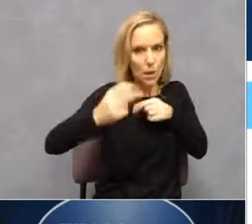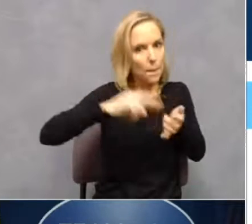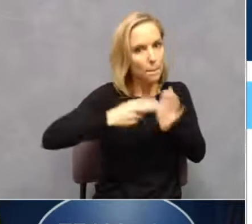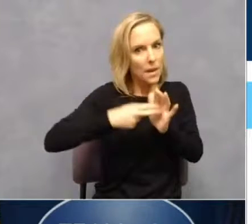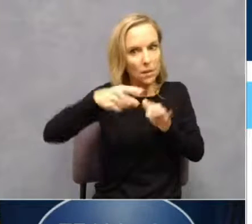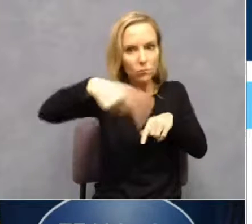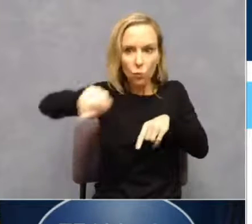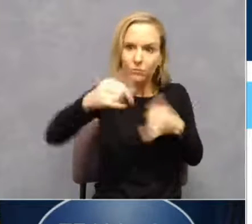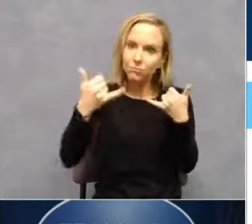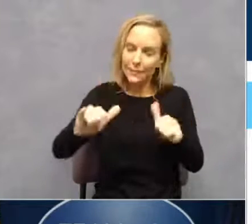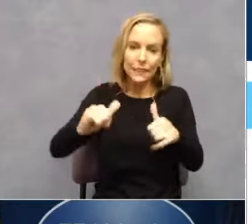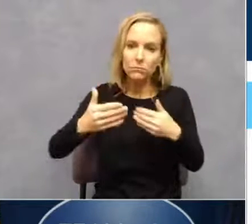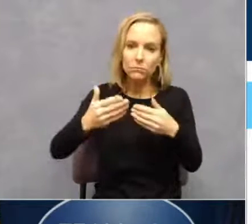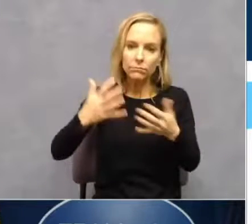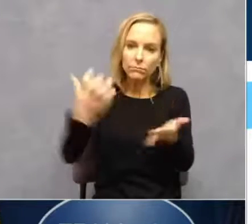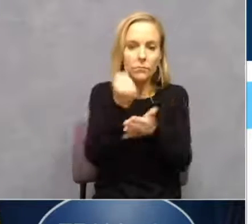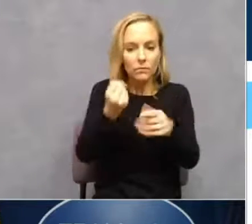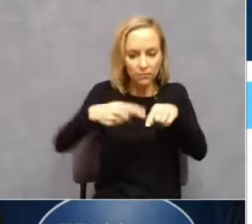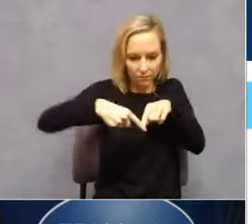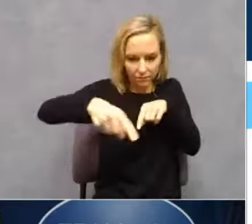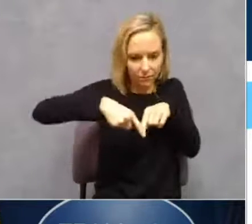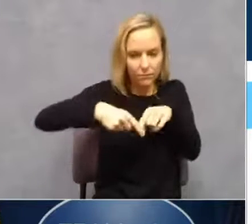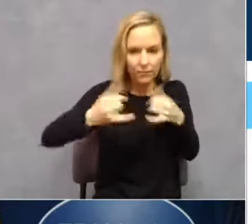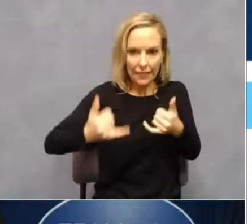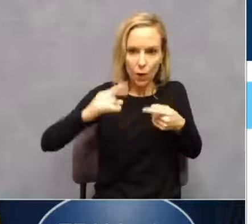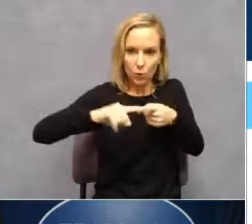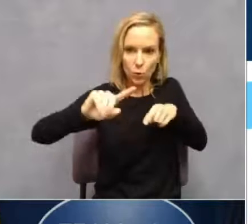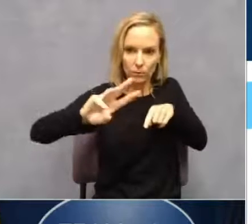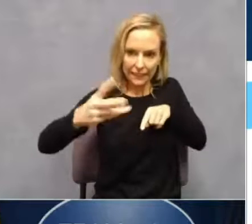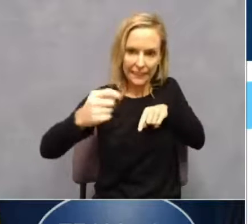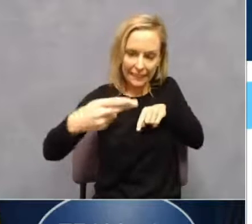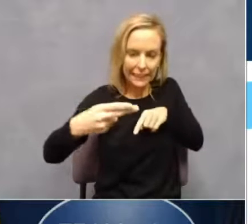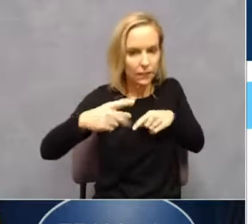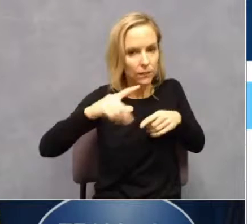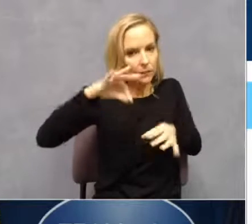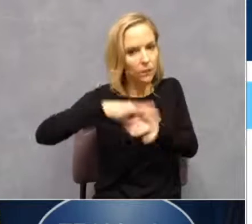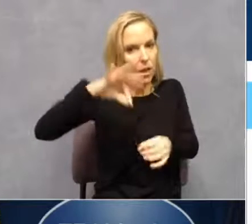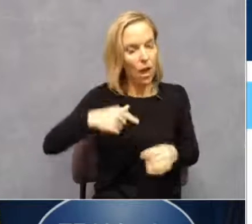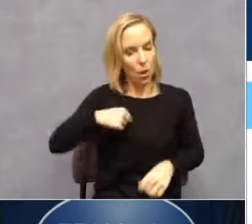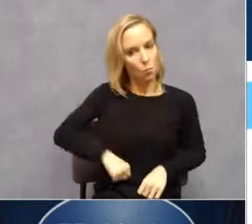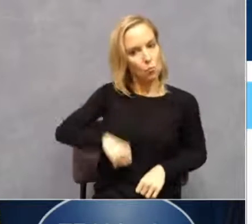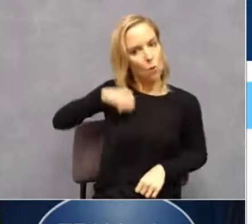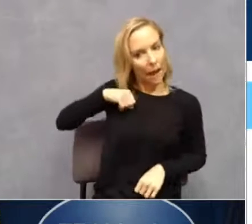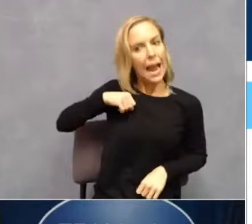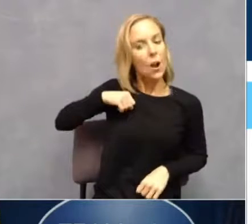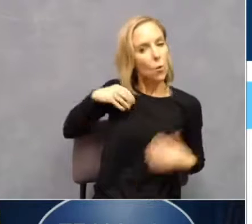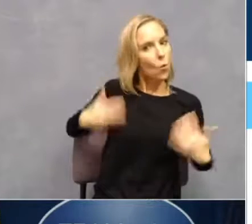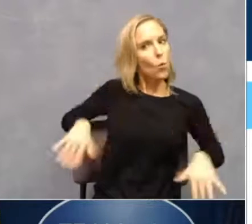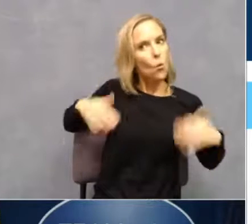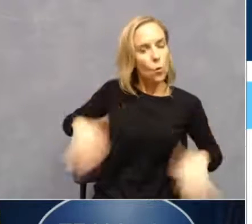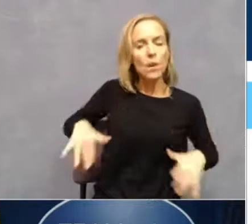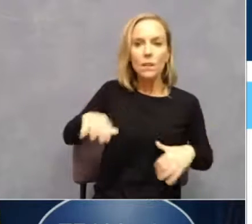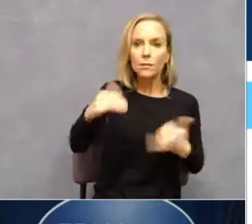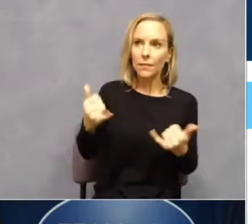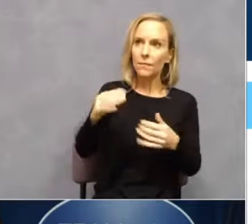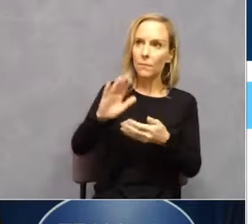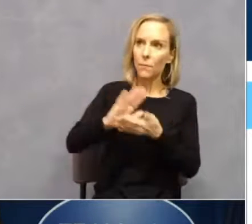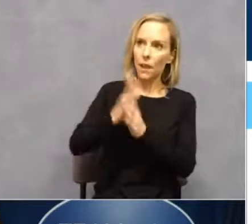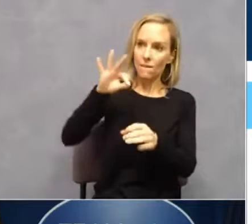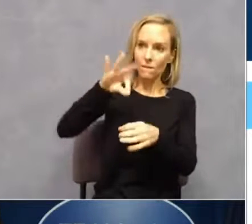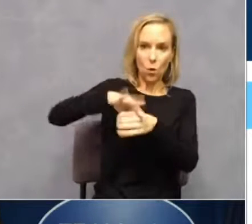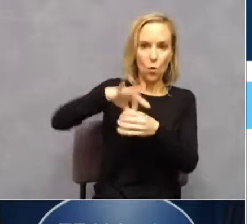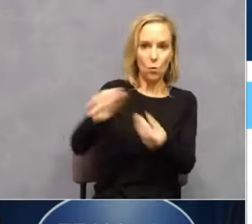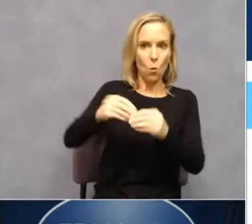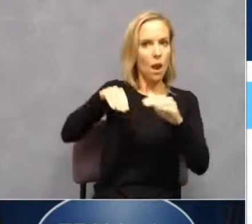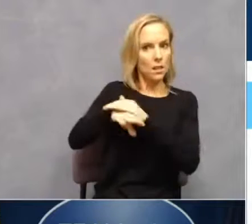civics teacher, I am proud of Team Kentucky and the work that we've done around making voting more accessible. Many experts